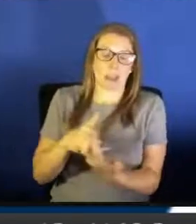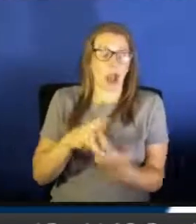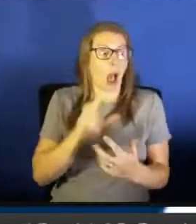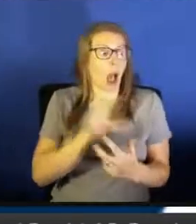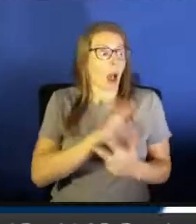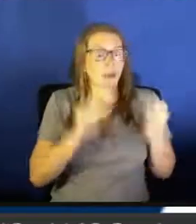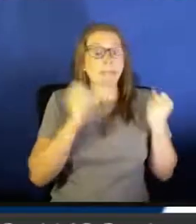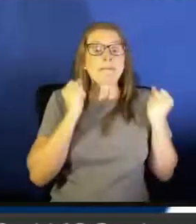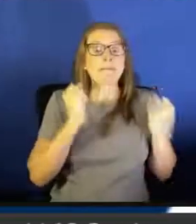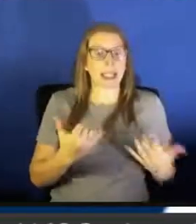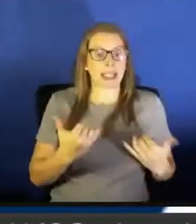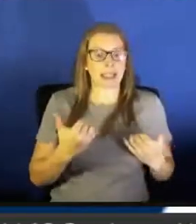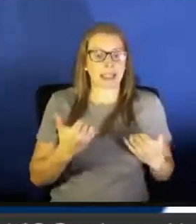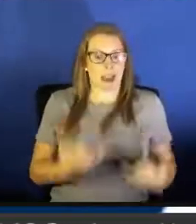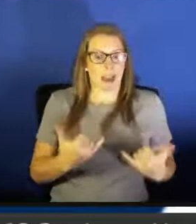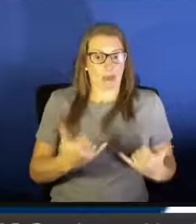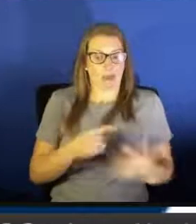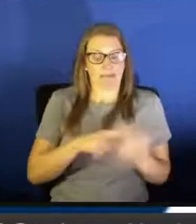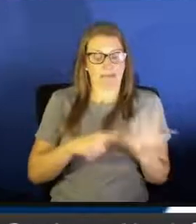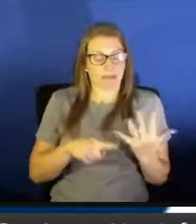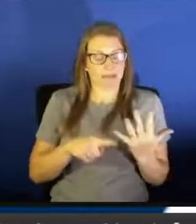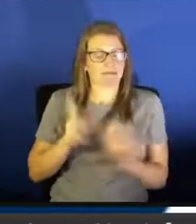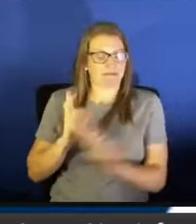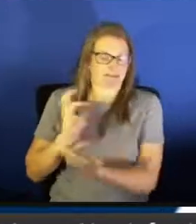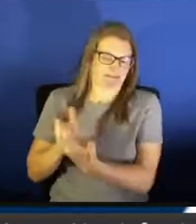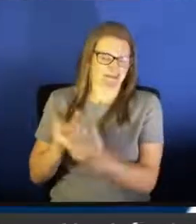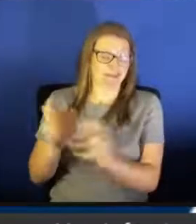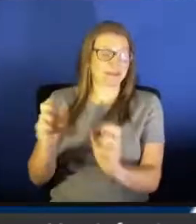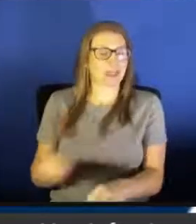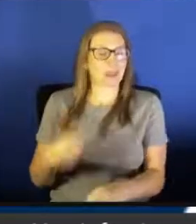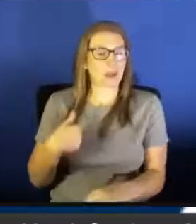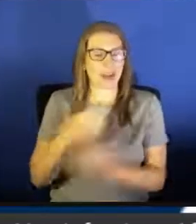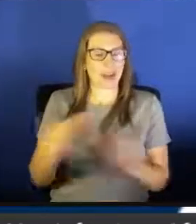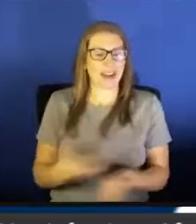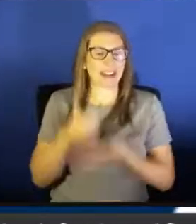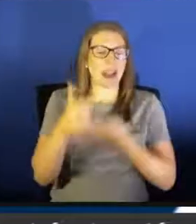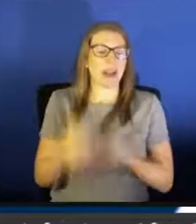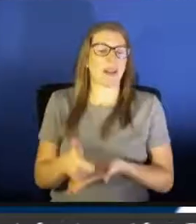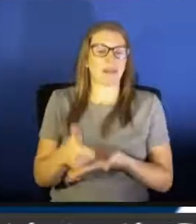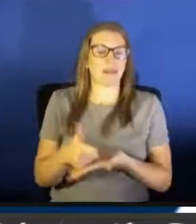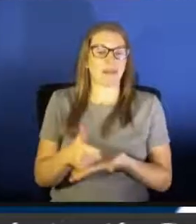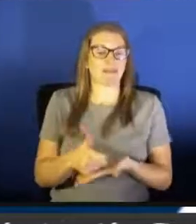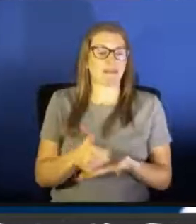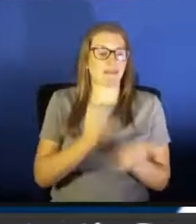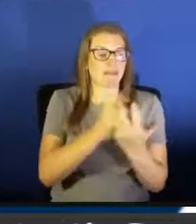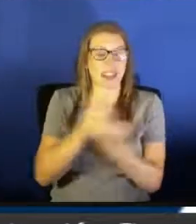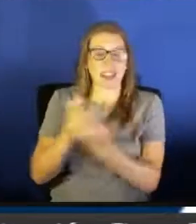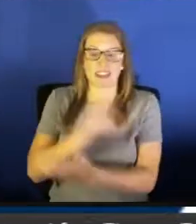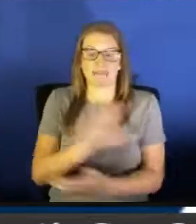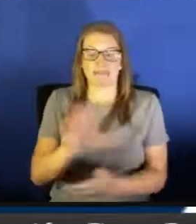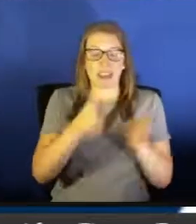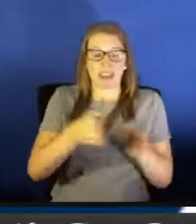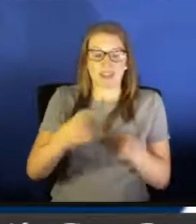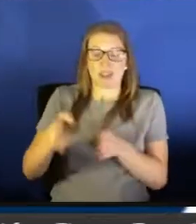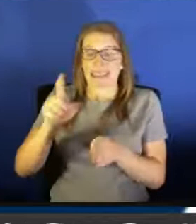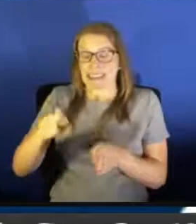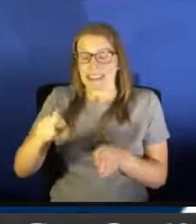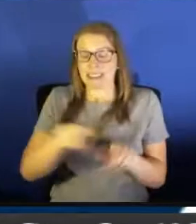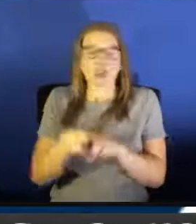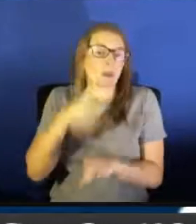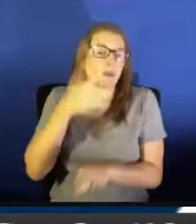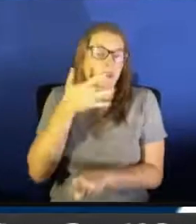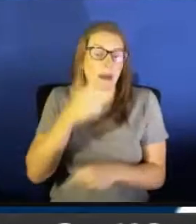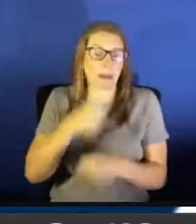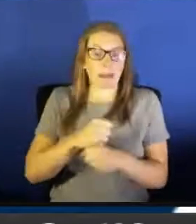we really can do that. So we are here to help meet everyone's individual needs and preferences and make sure that your